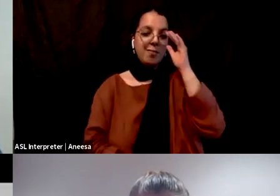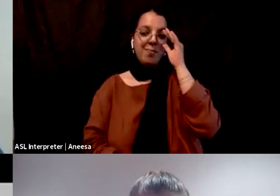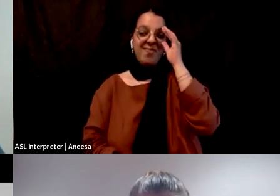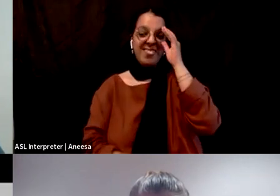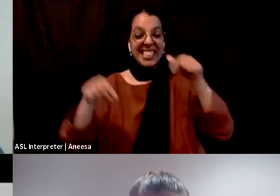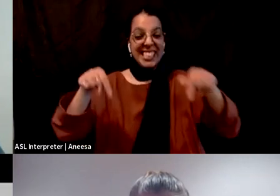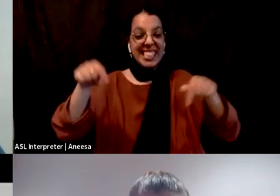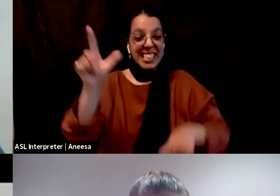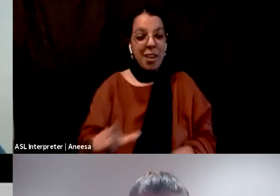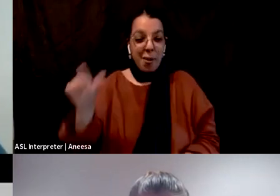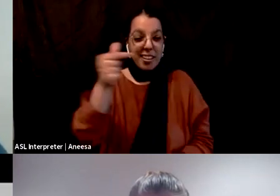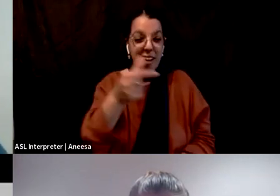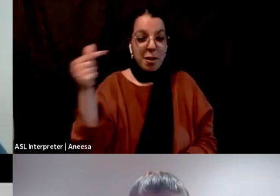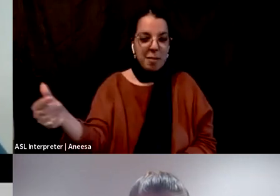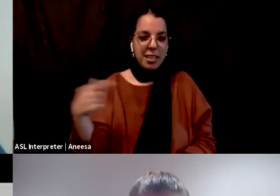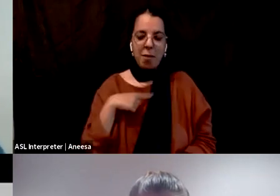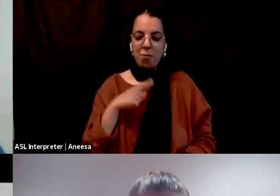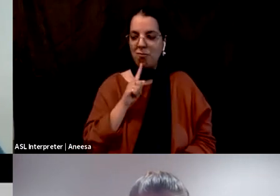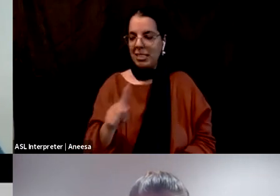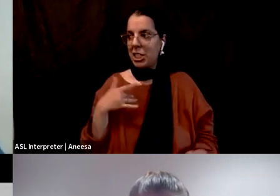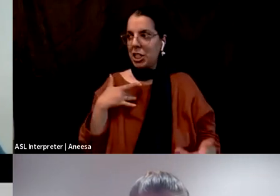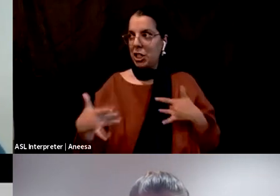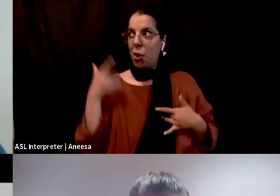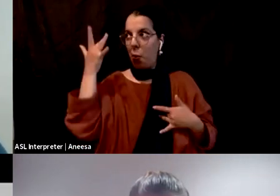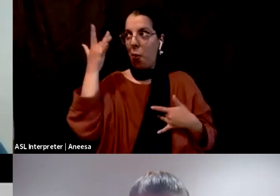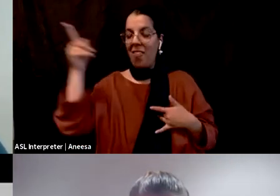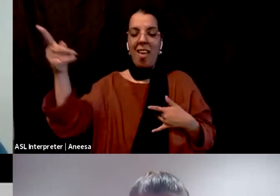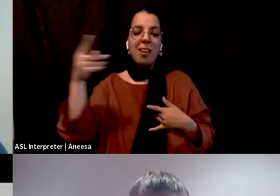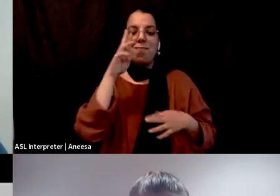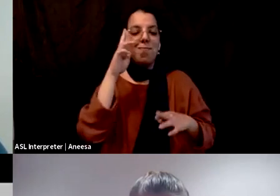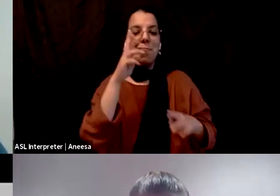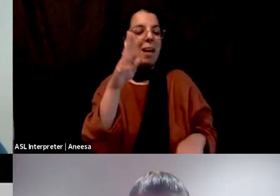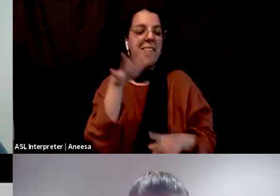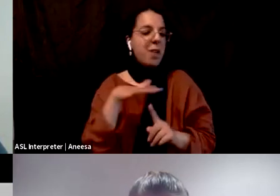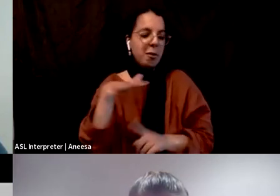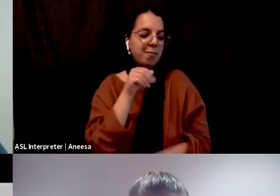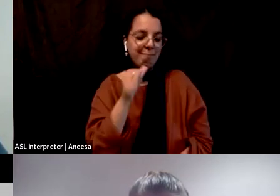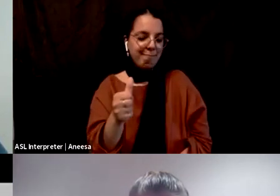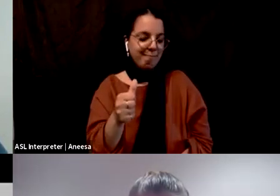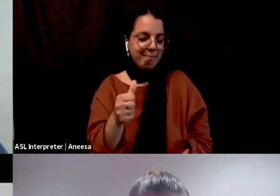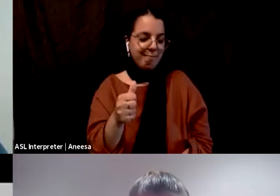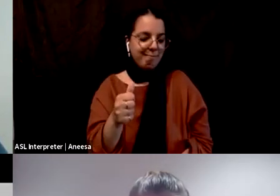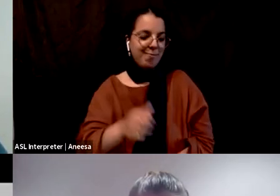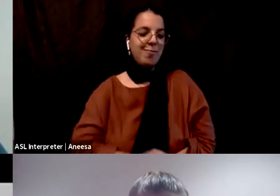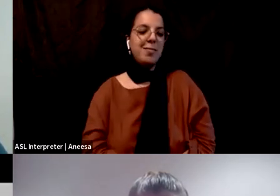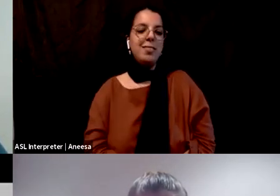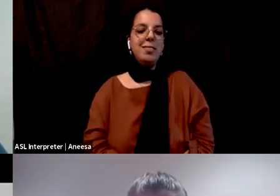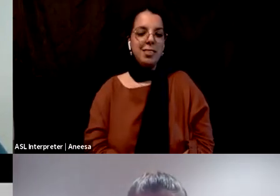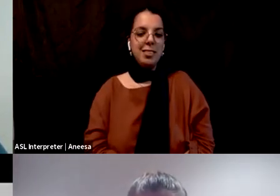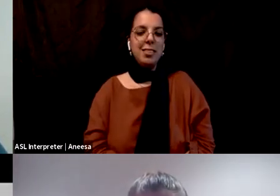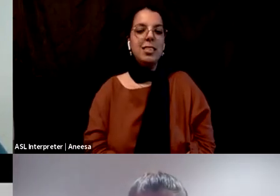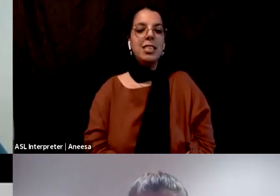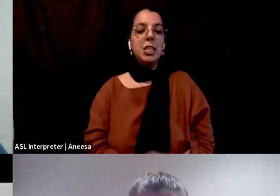about its lack of respect for the environment, and so it behooves the average